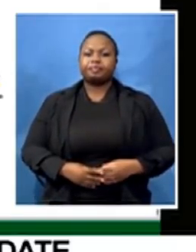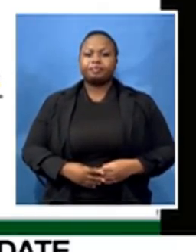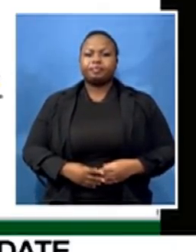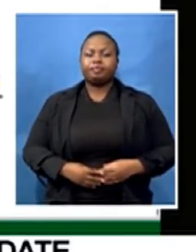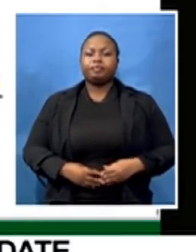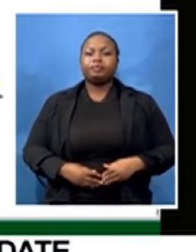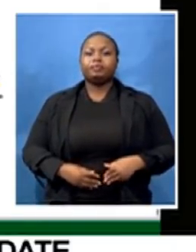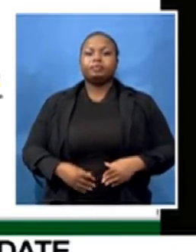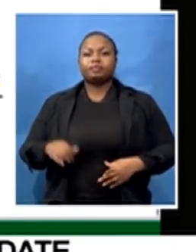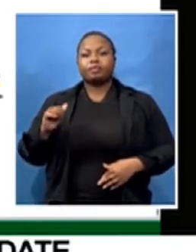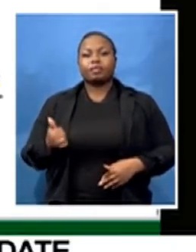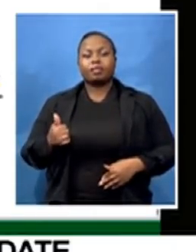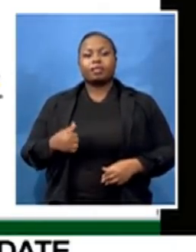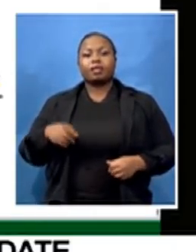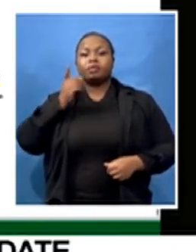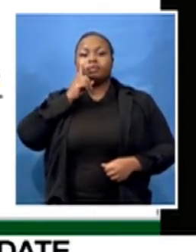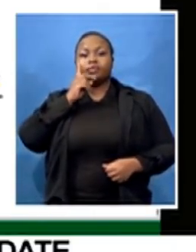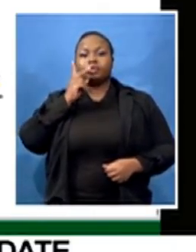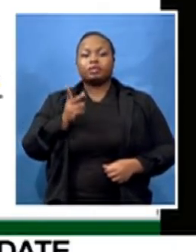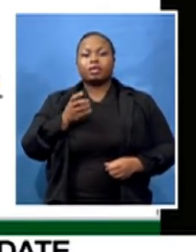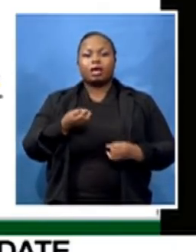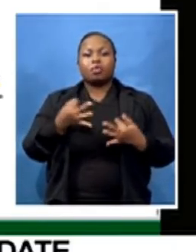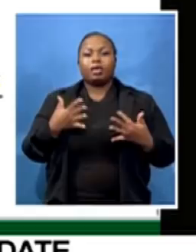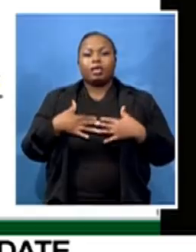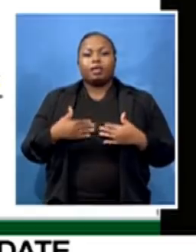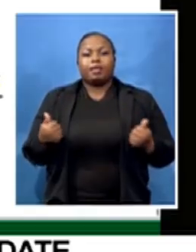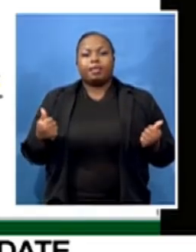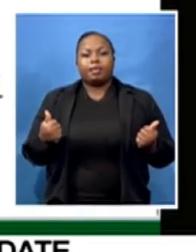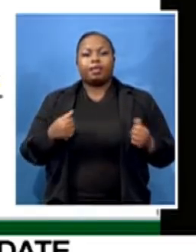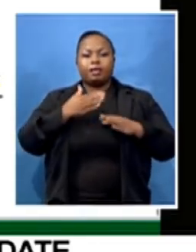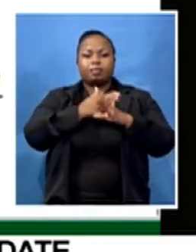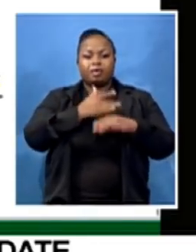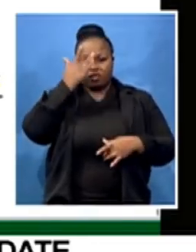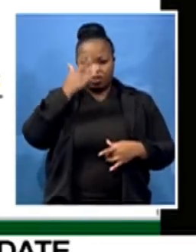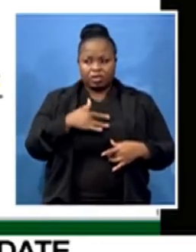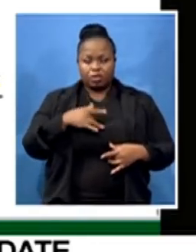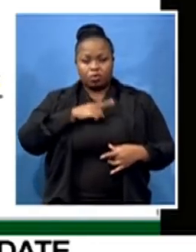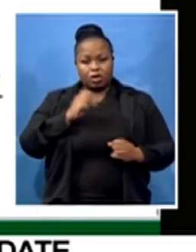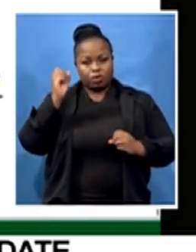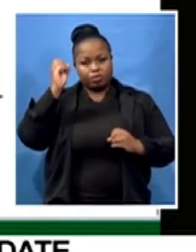the case of recoveries, we will notice we've given the figure already. Yeah. Out of